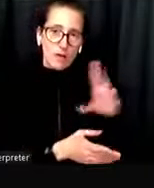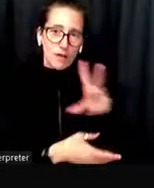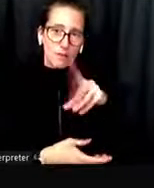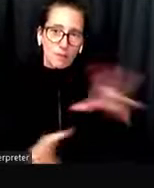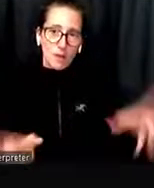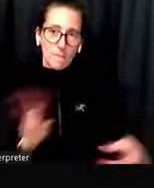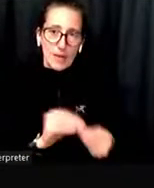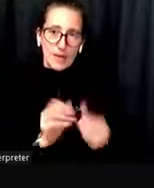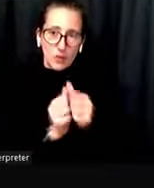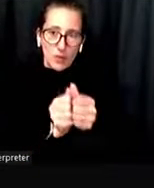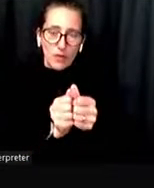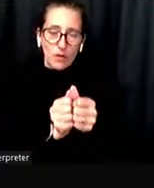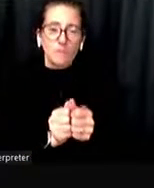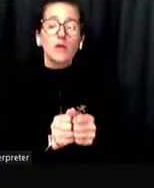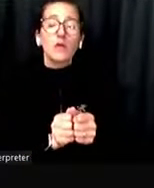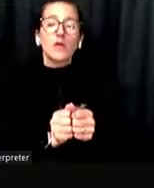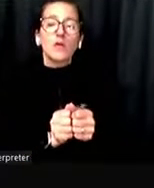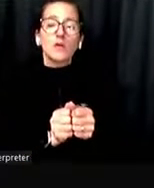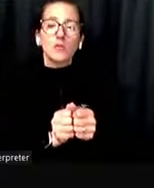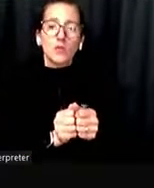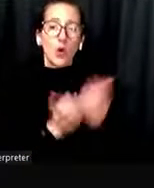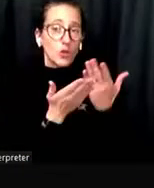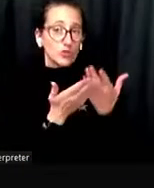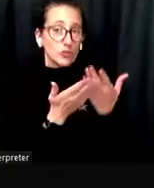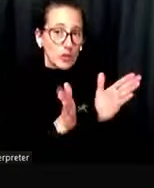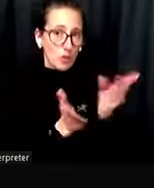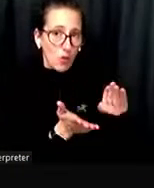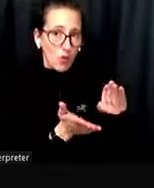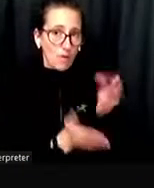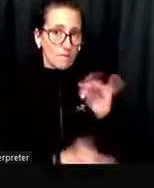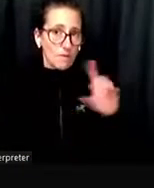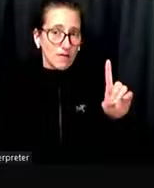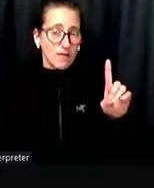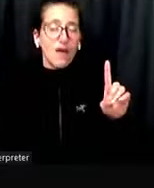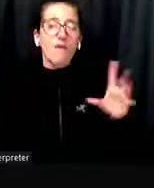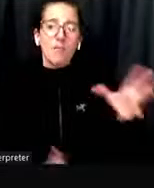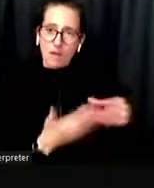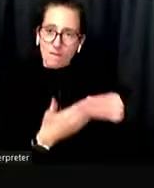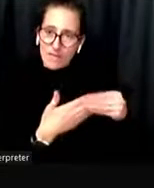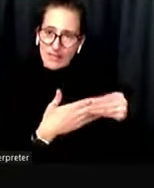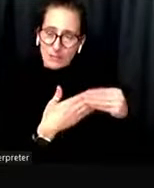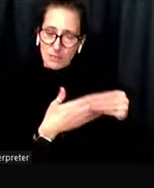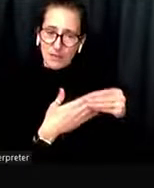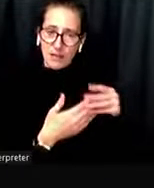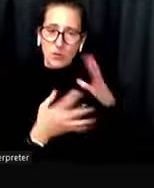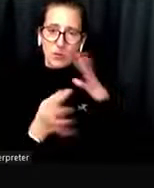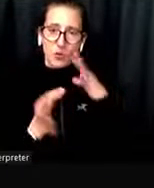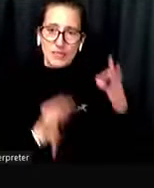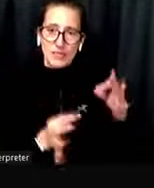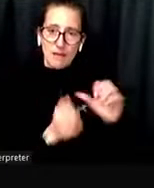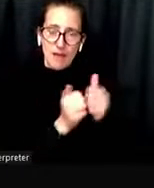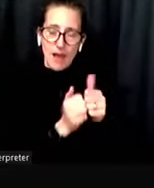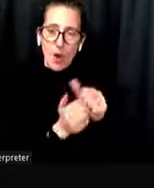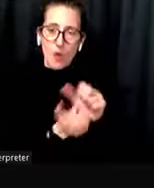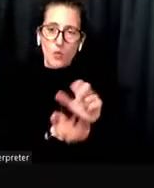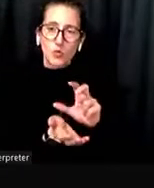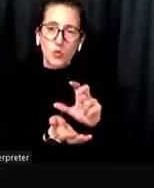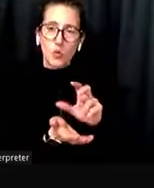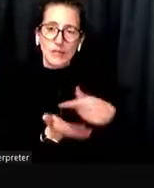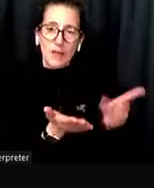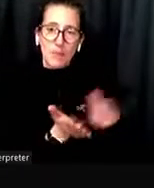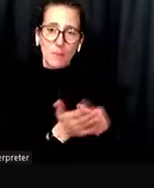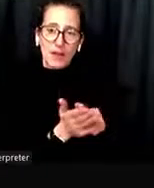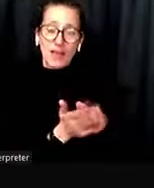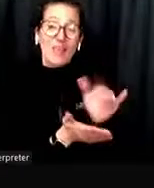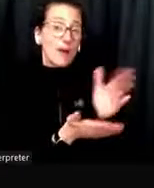has quite a bit of flexibility in terms of how do we allocate those fundings, how do we prioritize those fundings. And that portion is 320